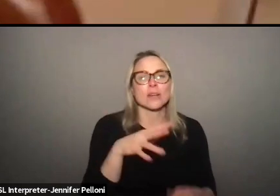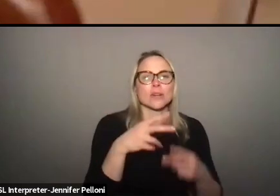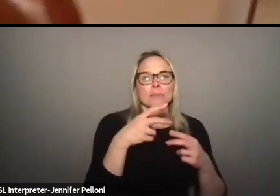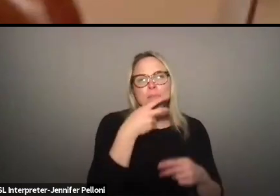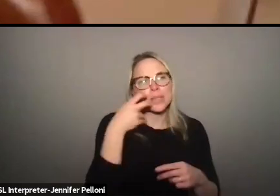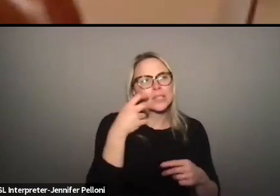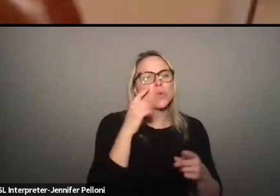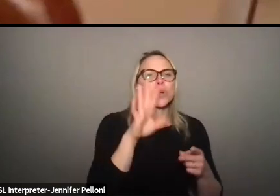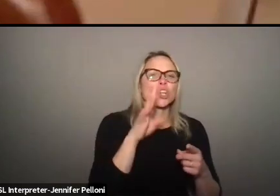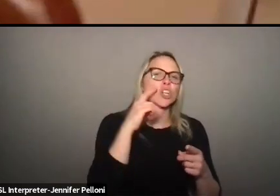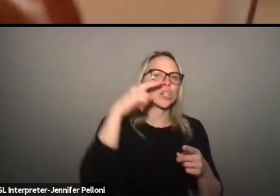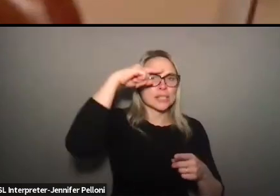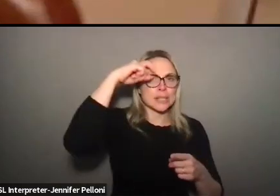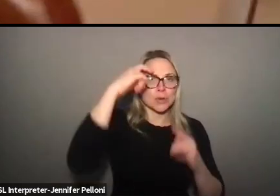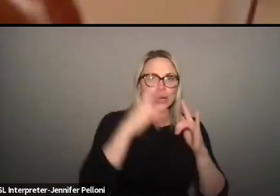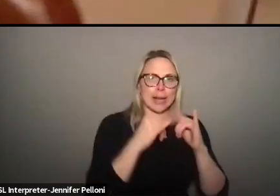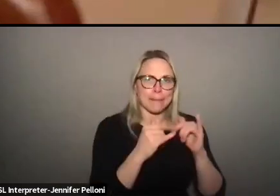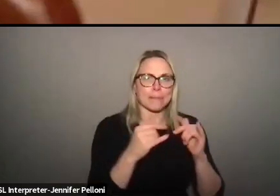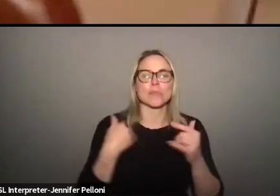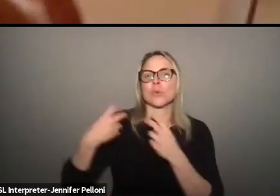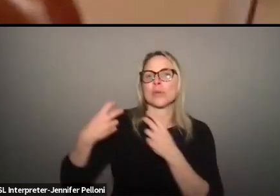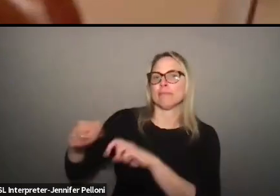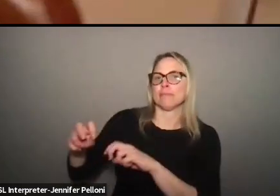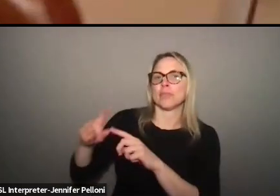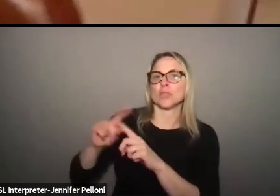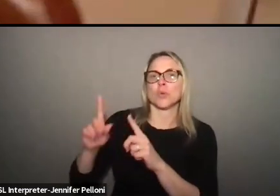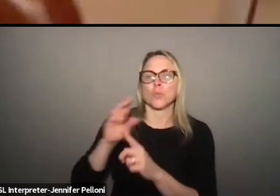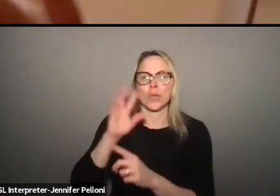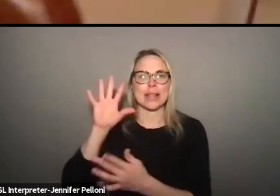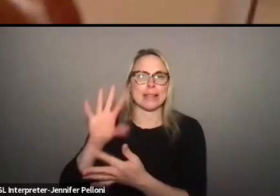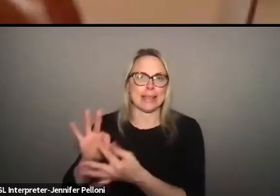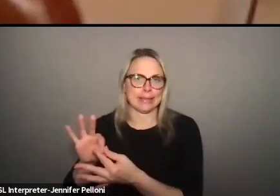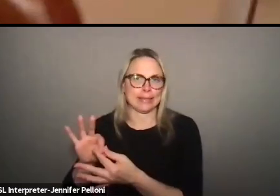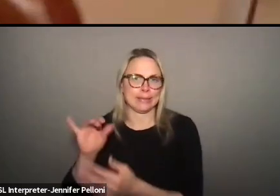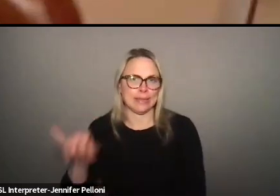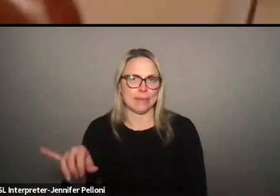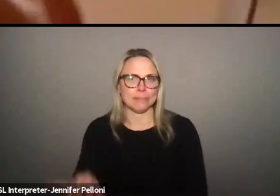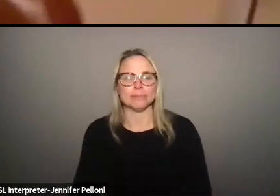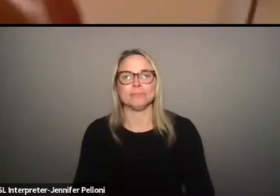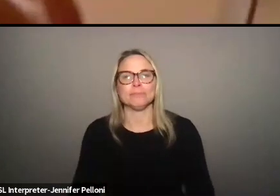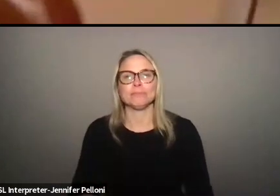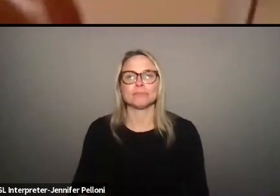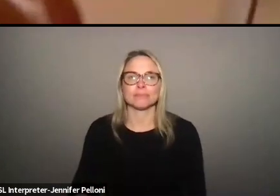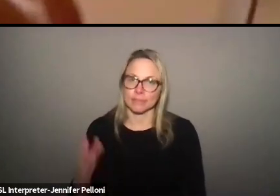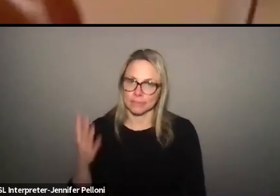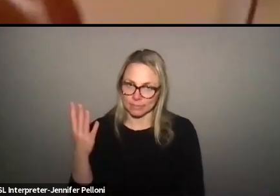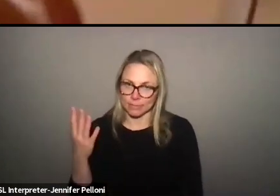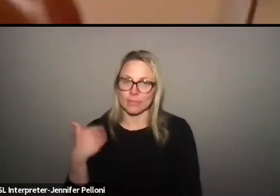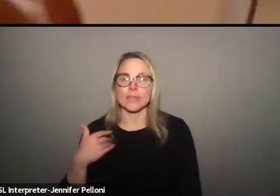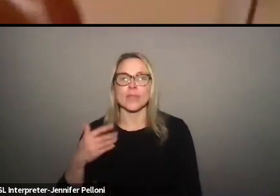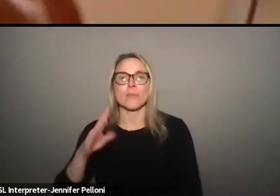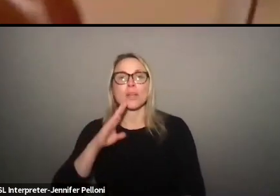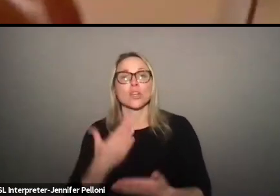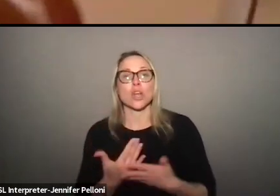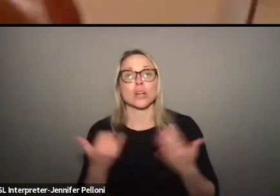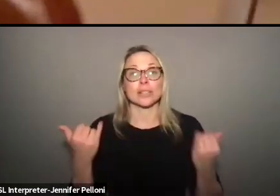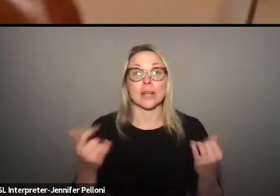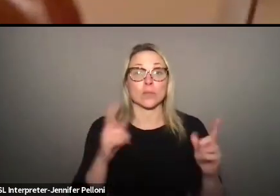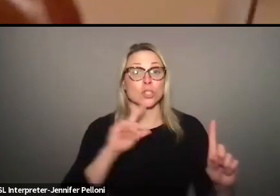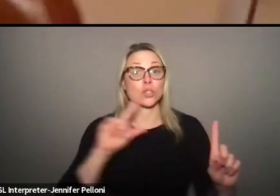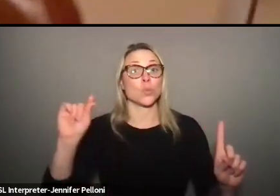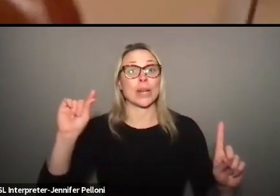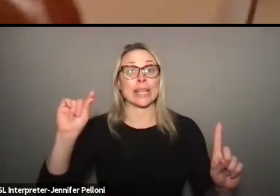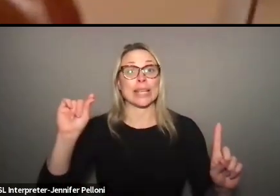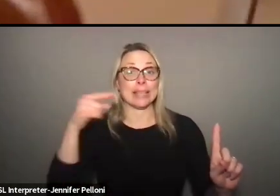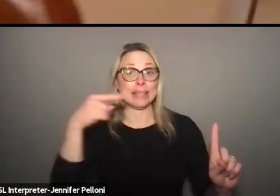camps. So it made sense that we link our checking account with it. Now that my daughter is 20 years old